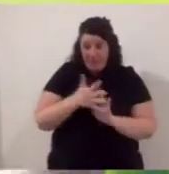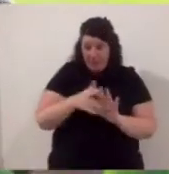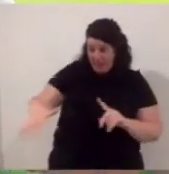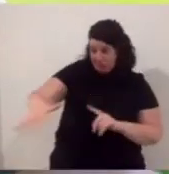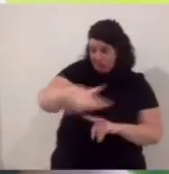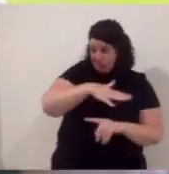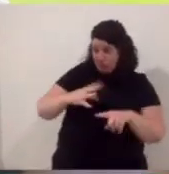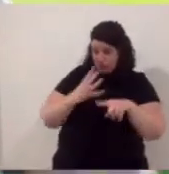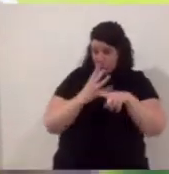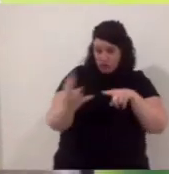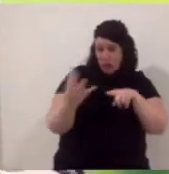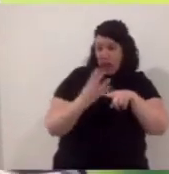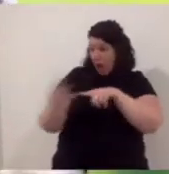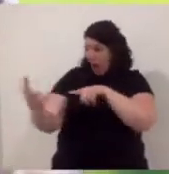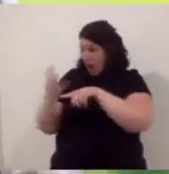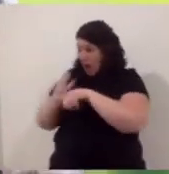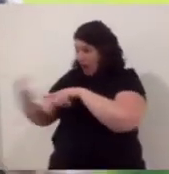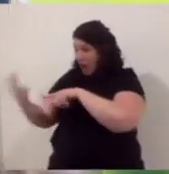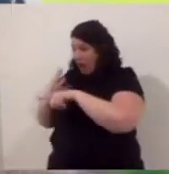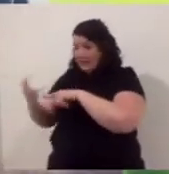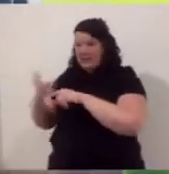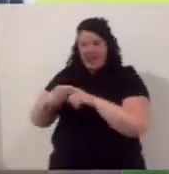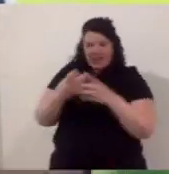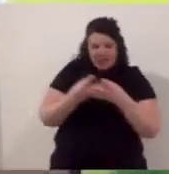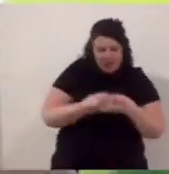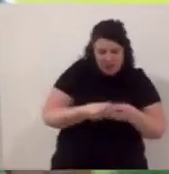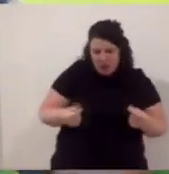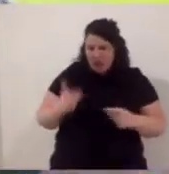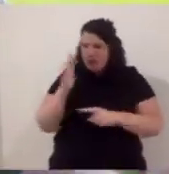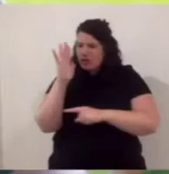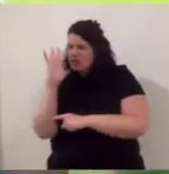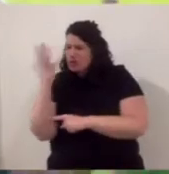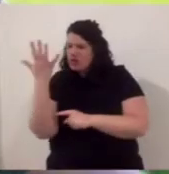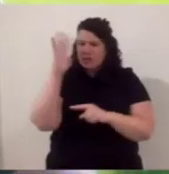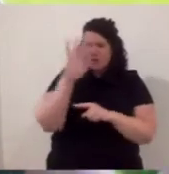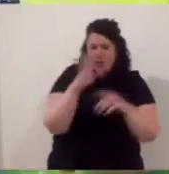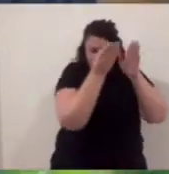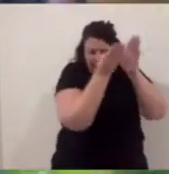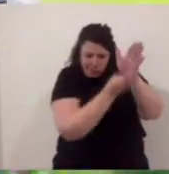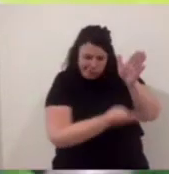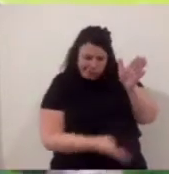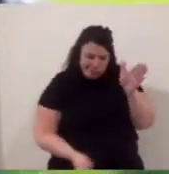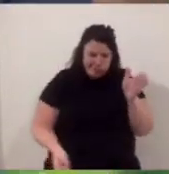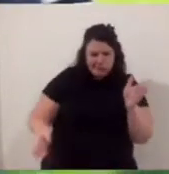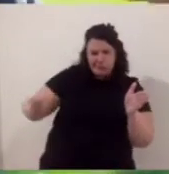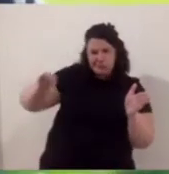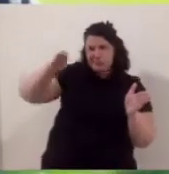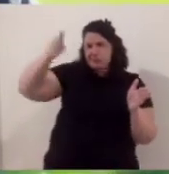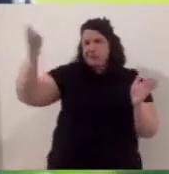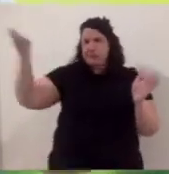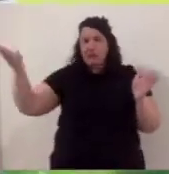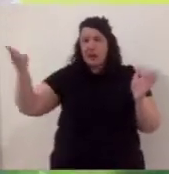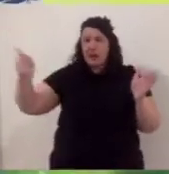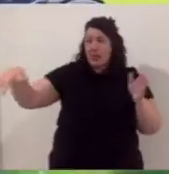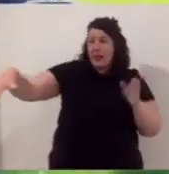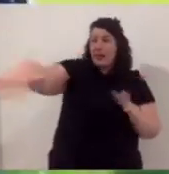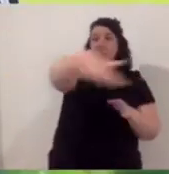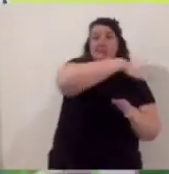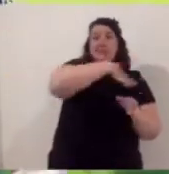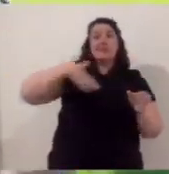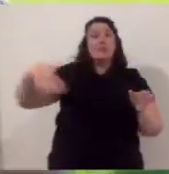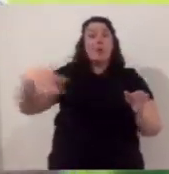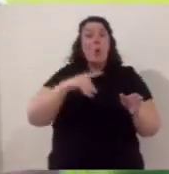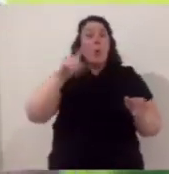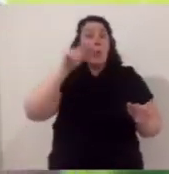Komodo environment, you've got grassy plains with some tropical savanna and woodland and deep gullies, big hills, and it's all